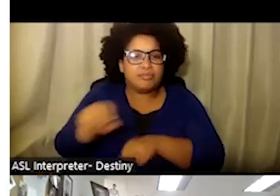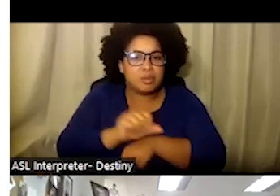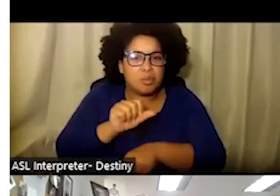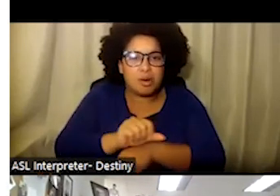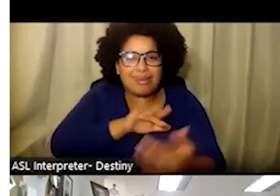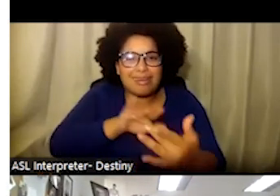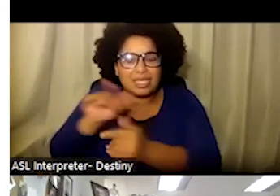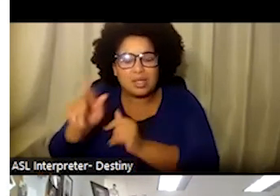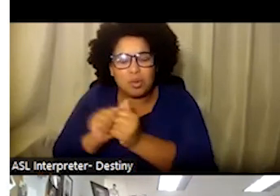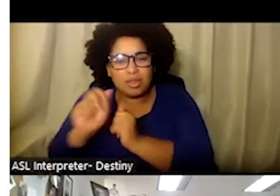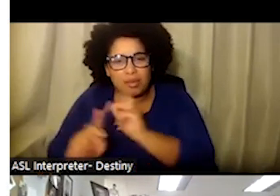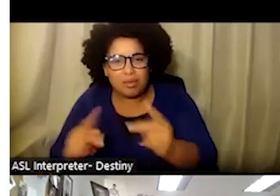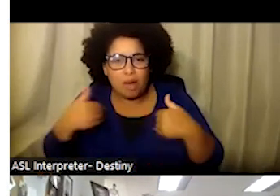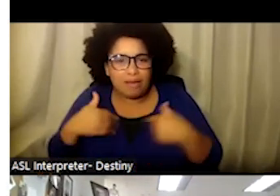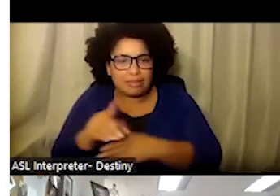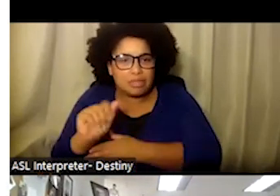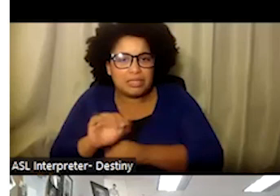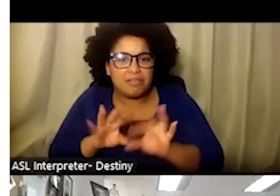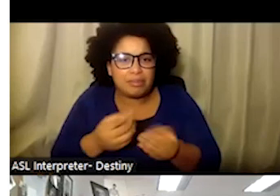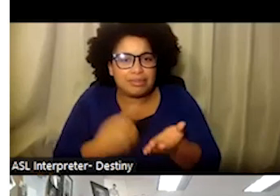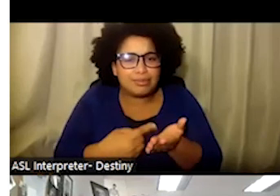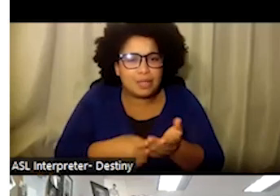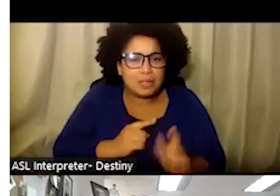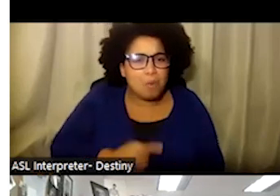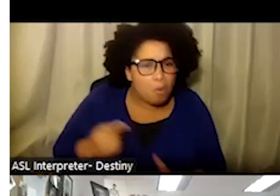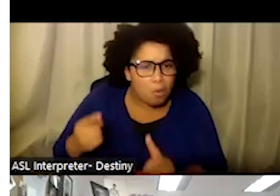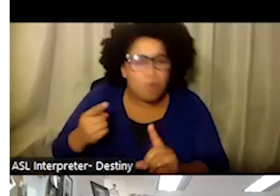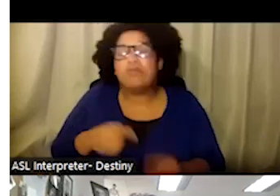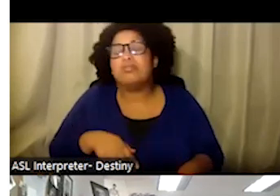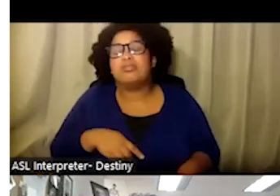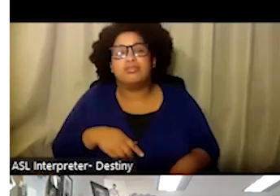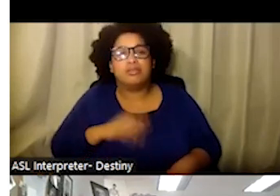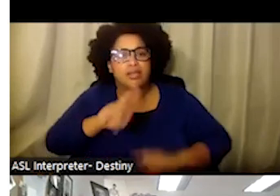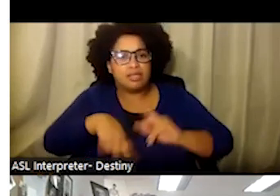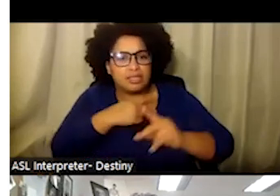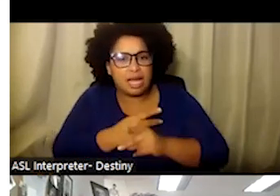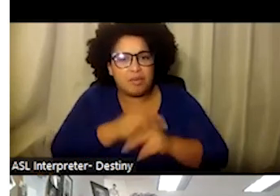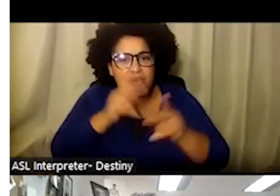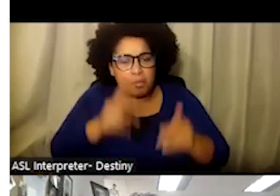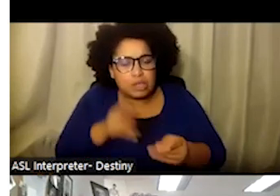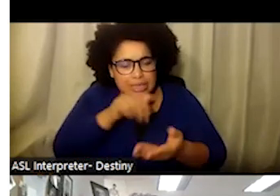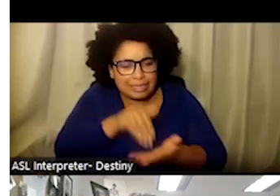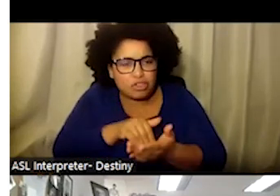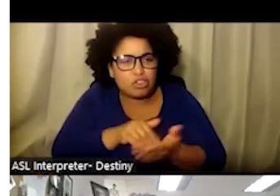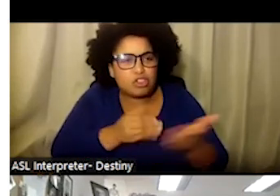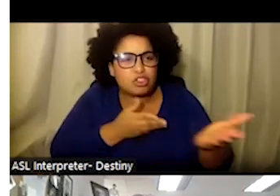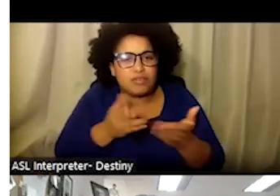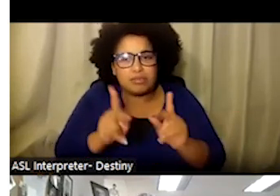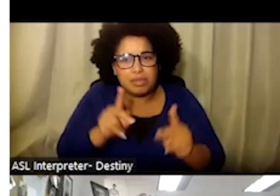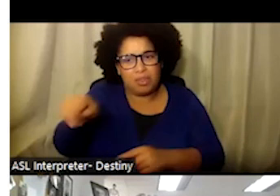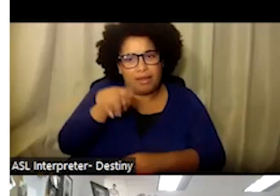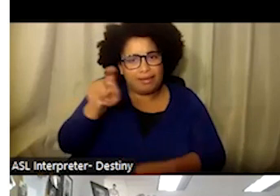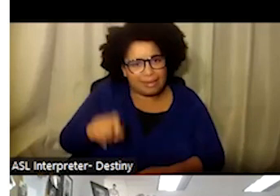with disabilities and their families and talk about goals and the kinds of person-centered services that people need